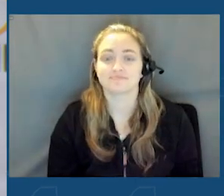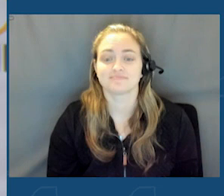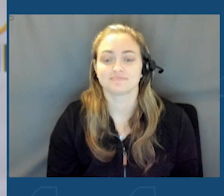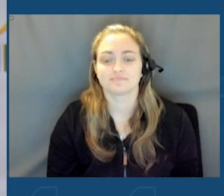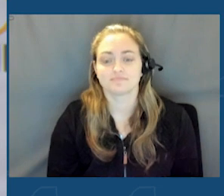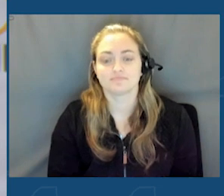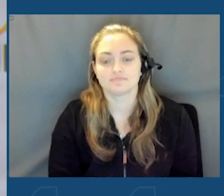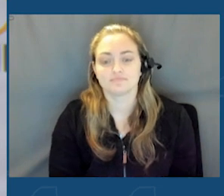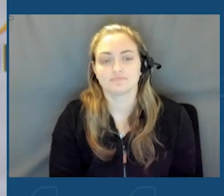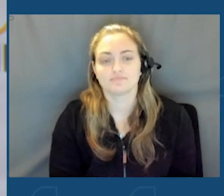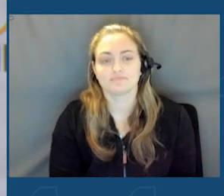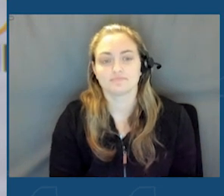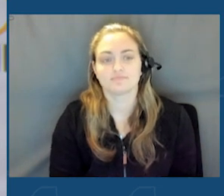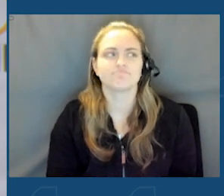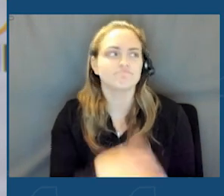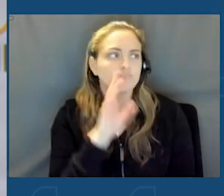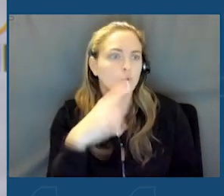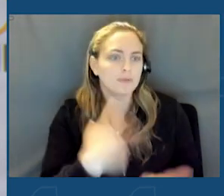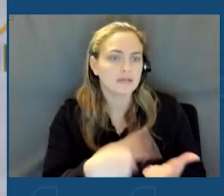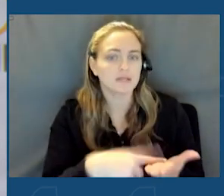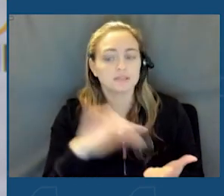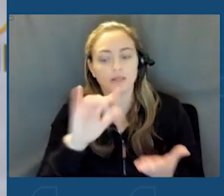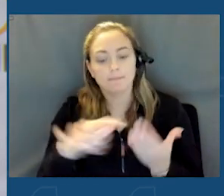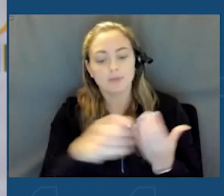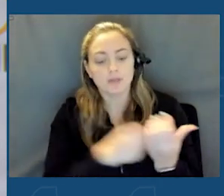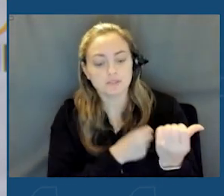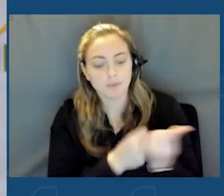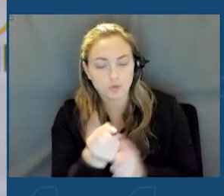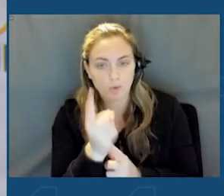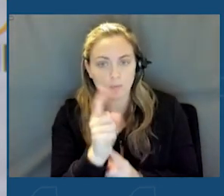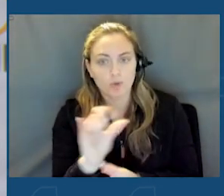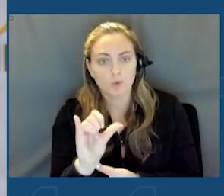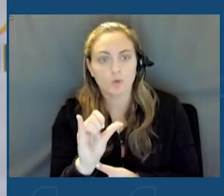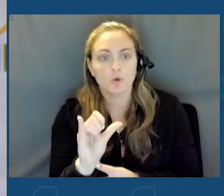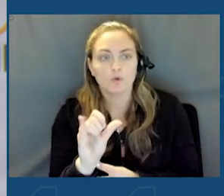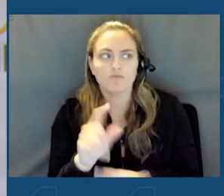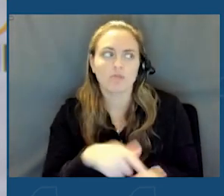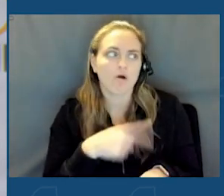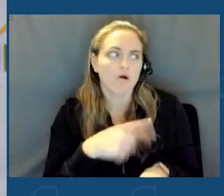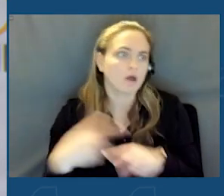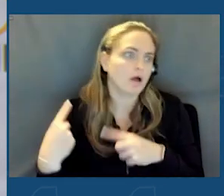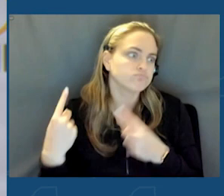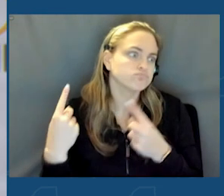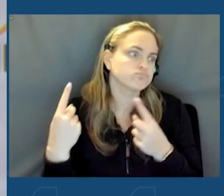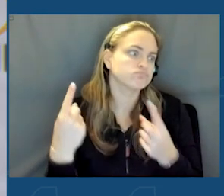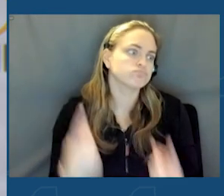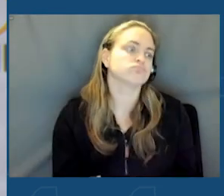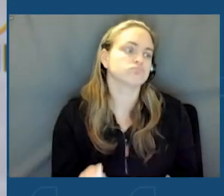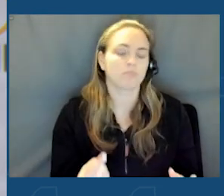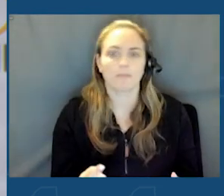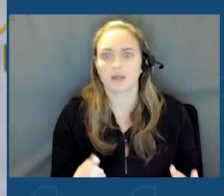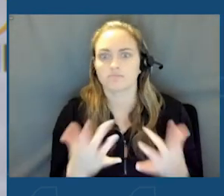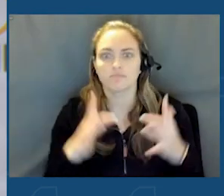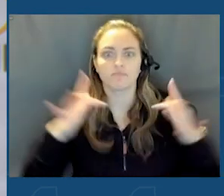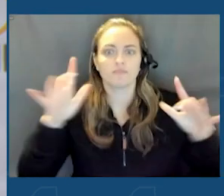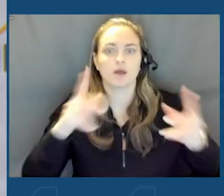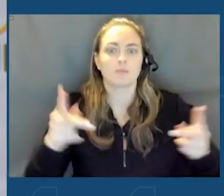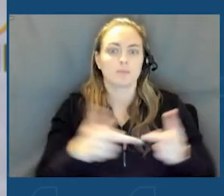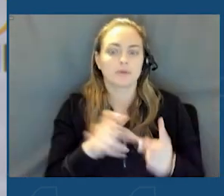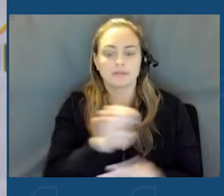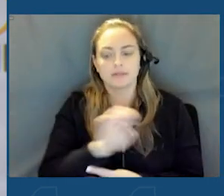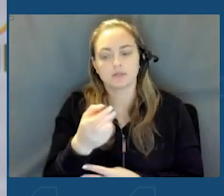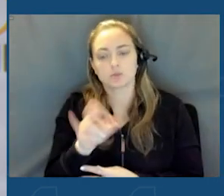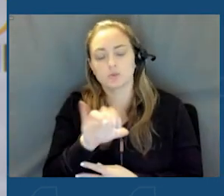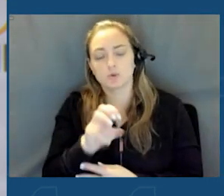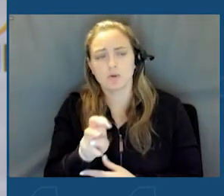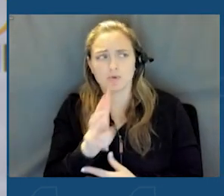We'll also be talking about our bill sponsors in a couple minutes. But yes, for a long time, this has been a vibrant place in the East Harlem community, and really has been a